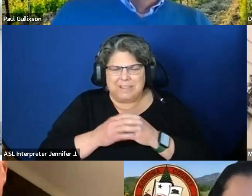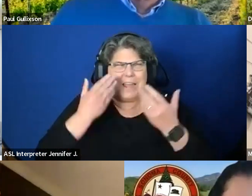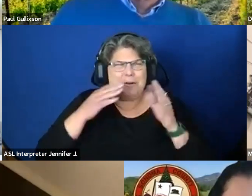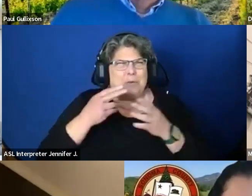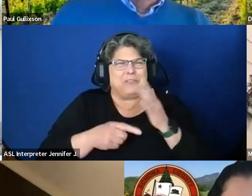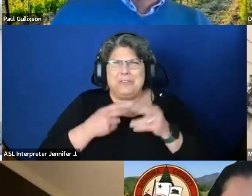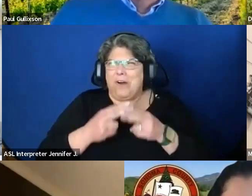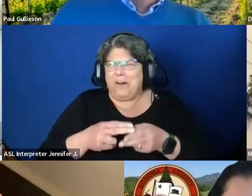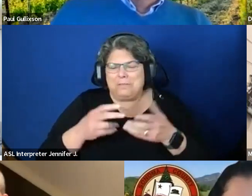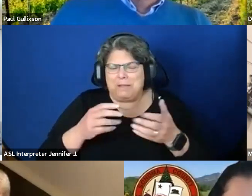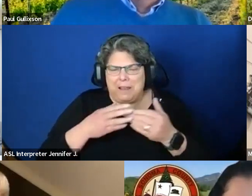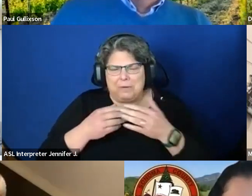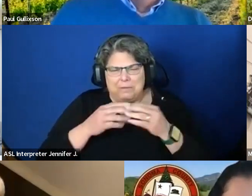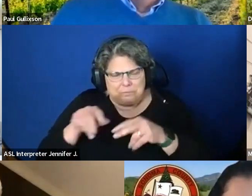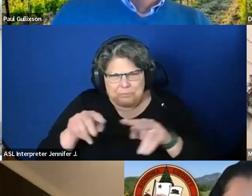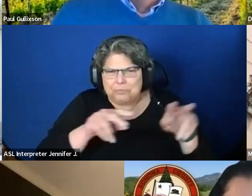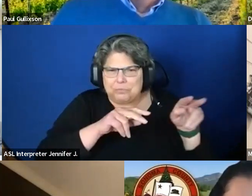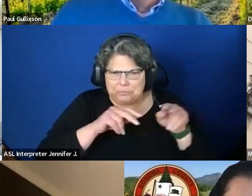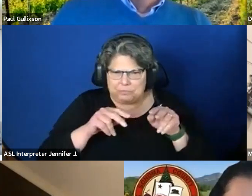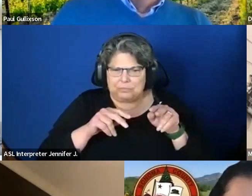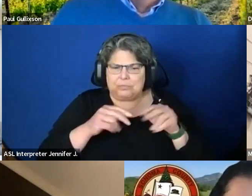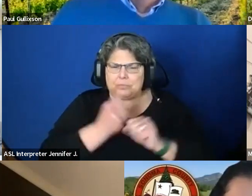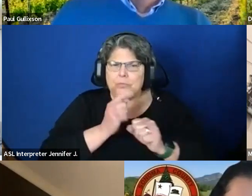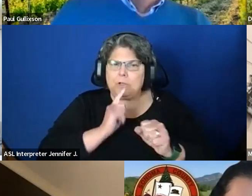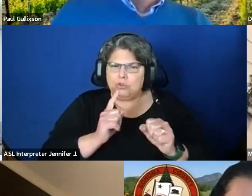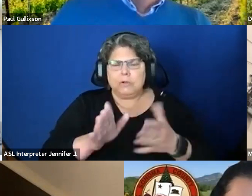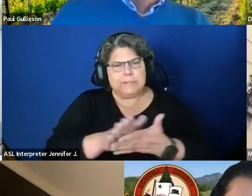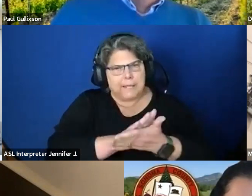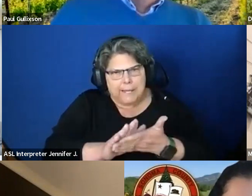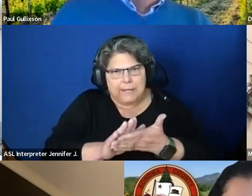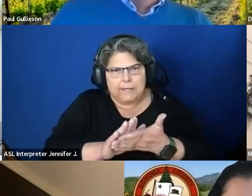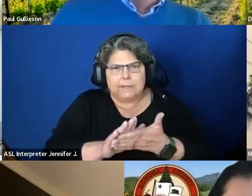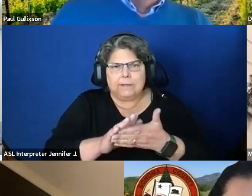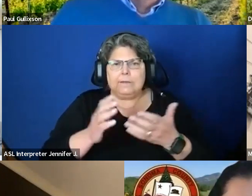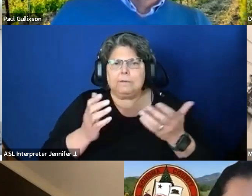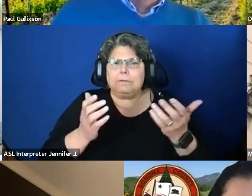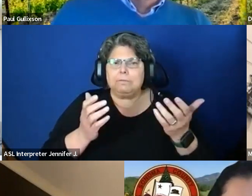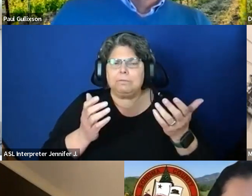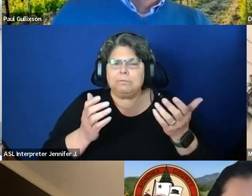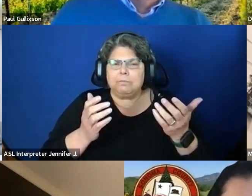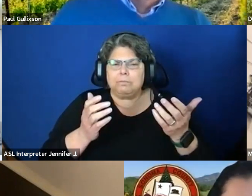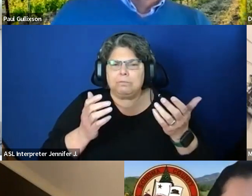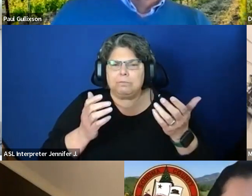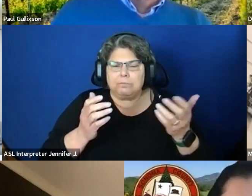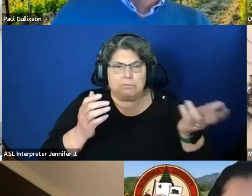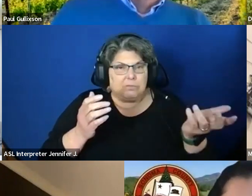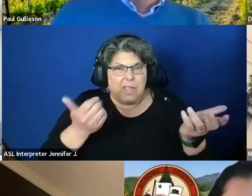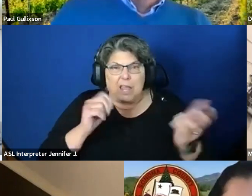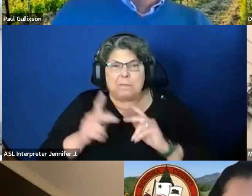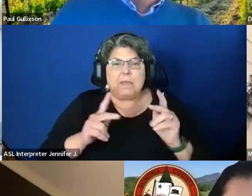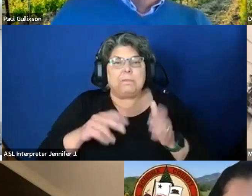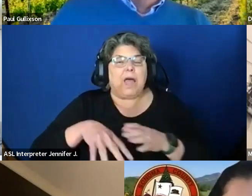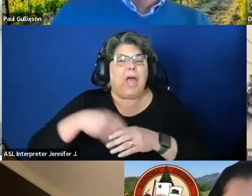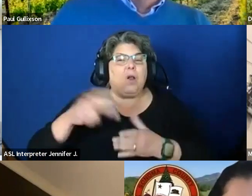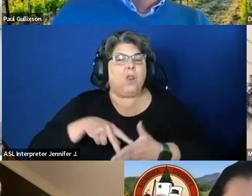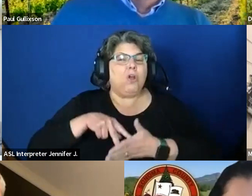called, right outside of the facility to ensure that it was clean, that, you know, was there any loitering,